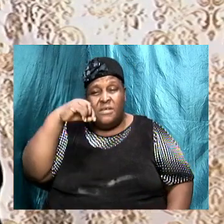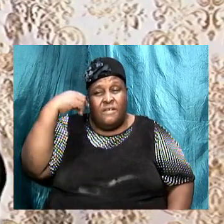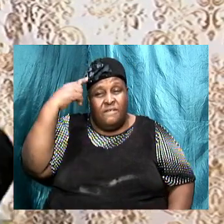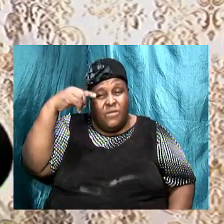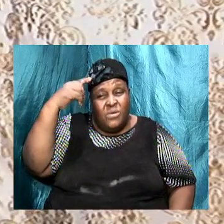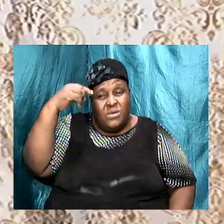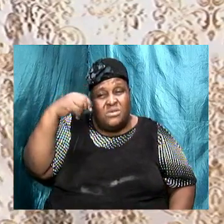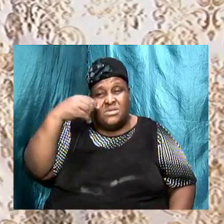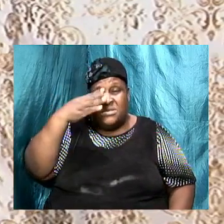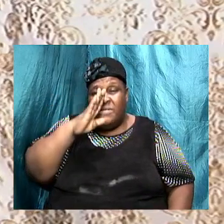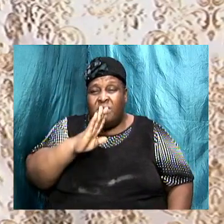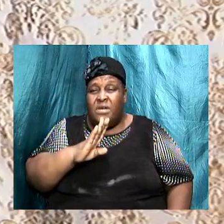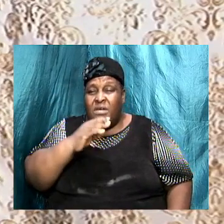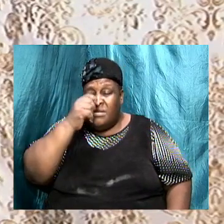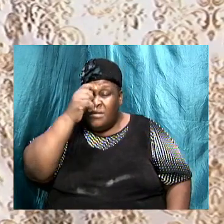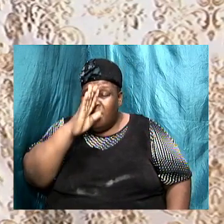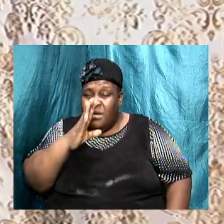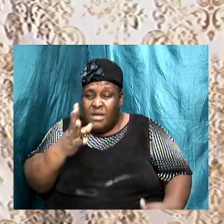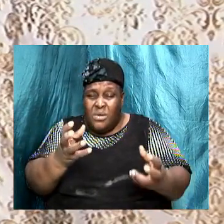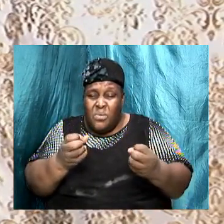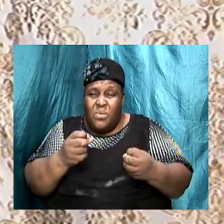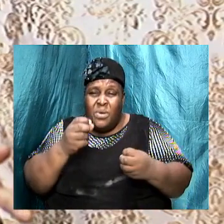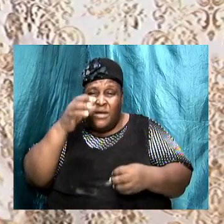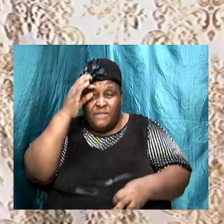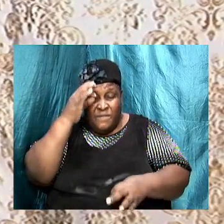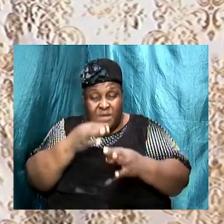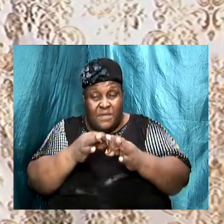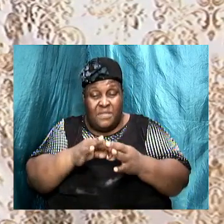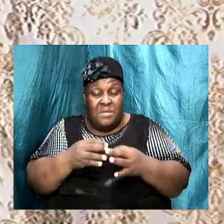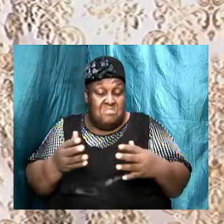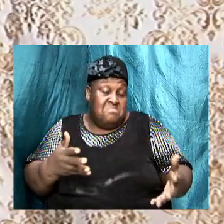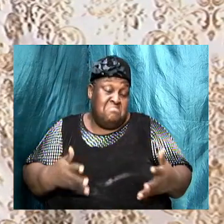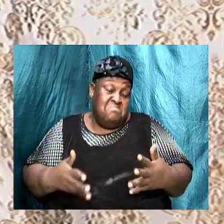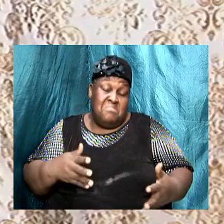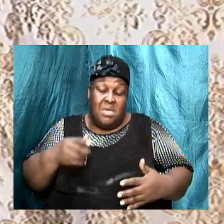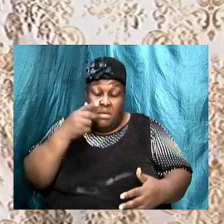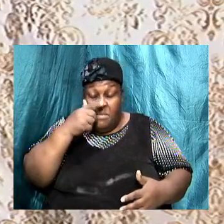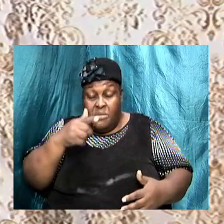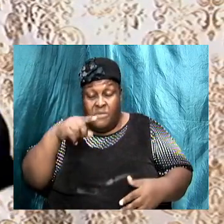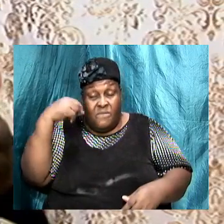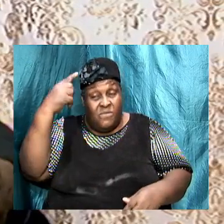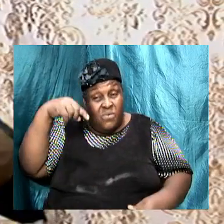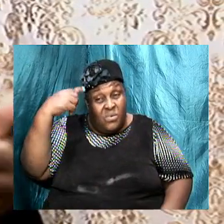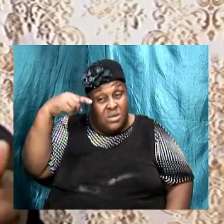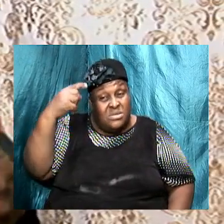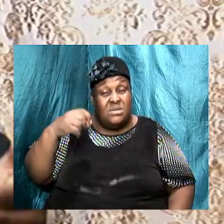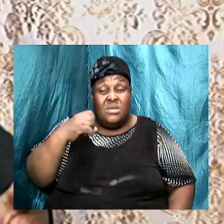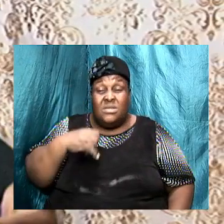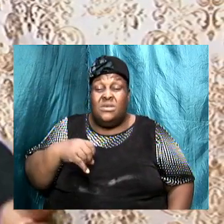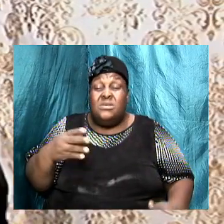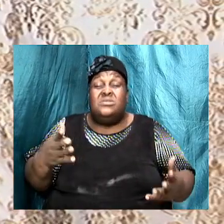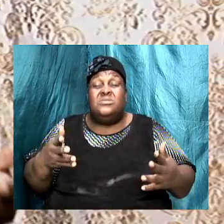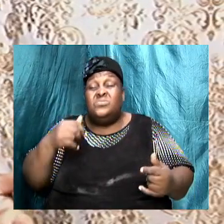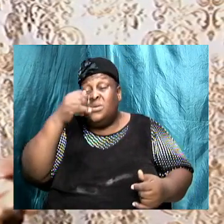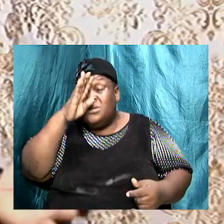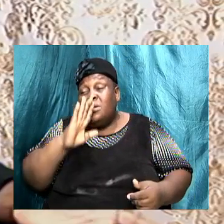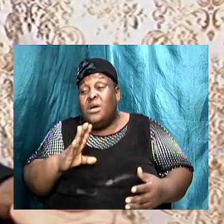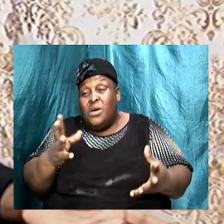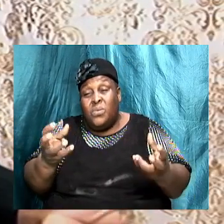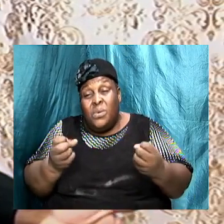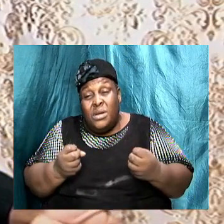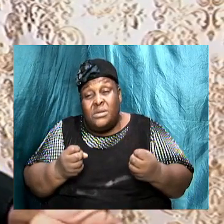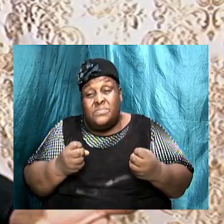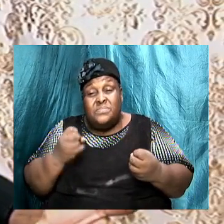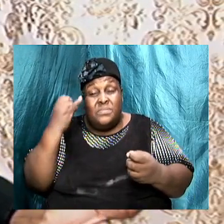God requires faith. It might look foolish, it might look simple, but look here. This is what God requires, and if God requires